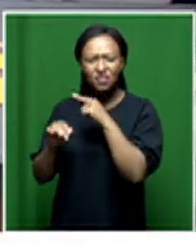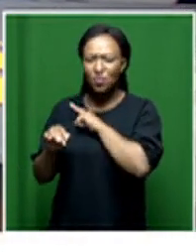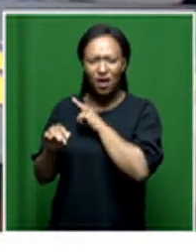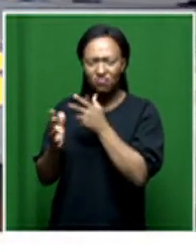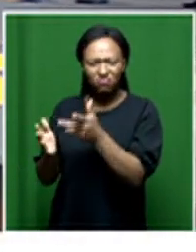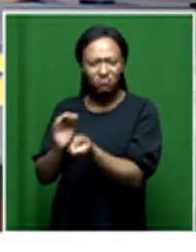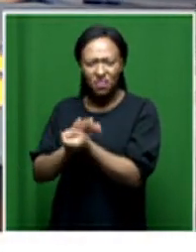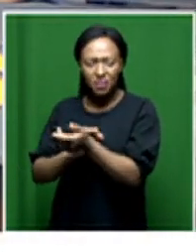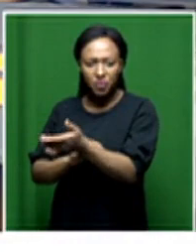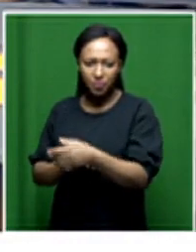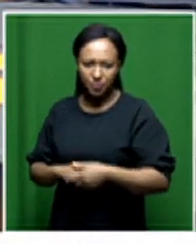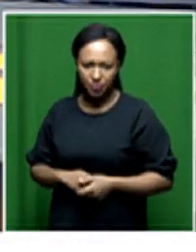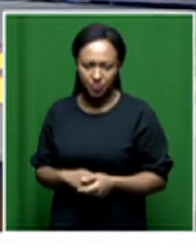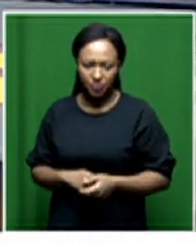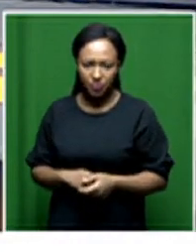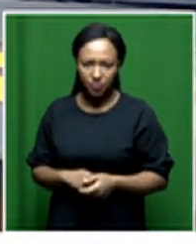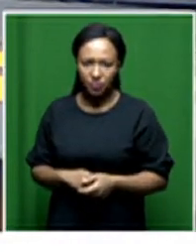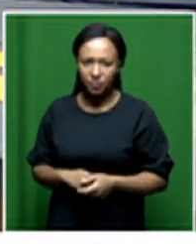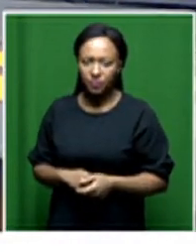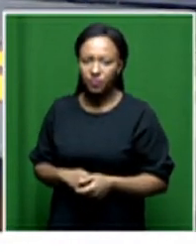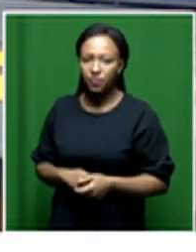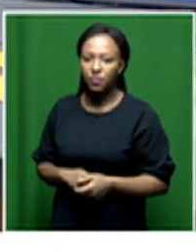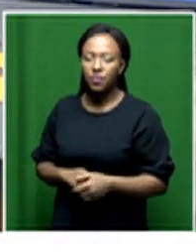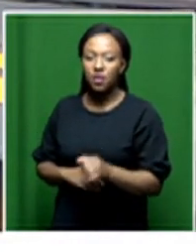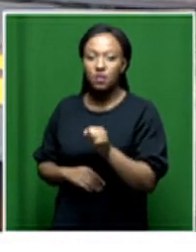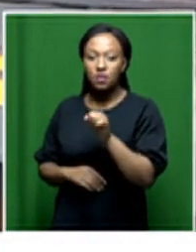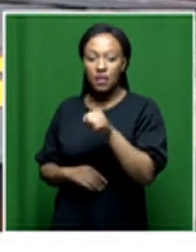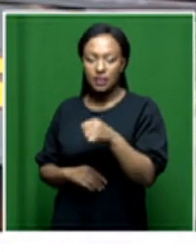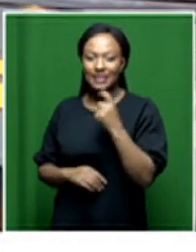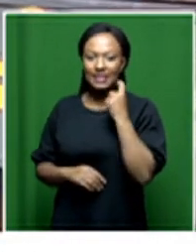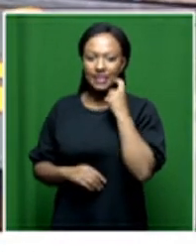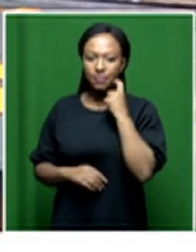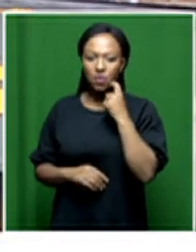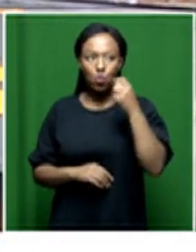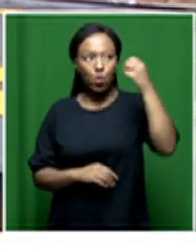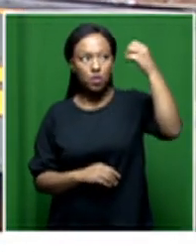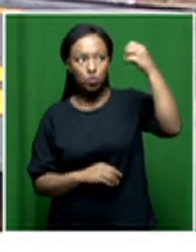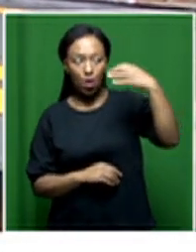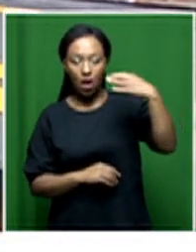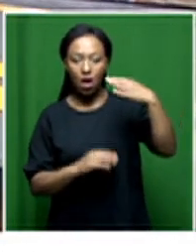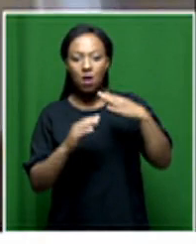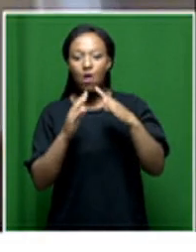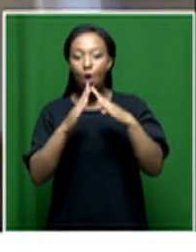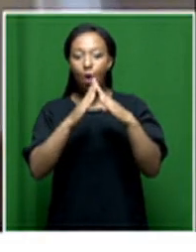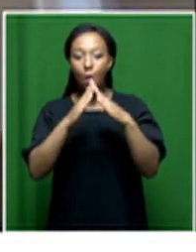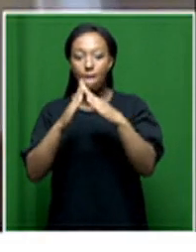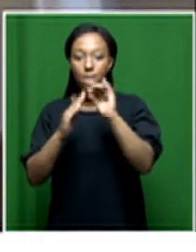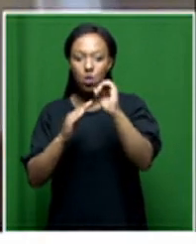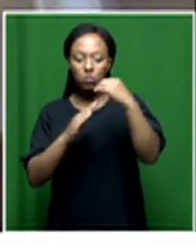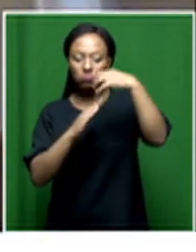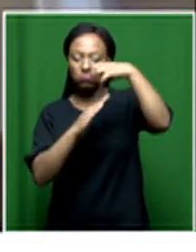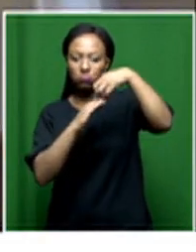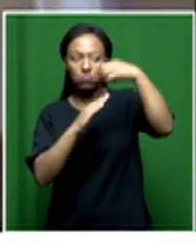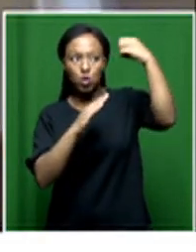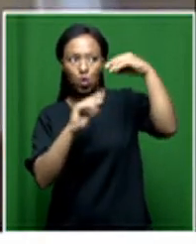point. Okay, so very simply, if one puts solar on one's residential property, you reduce